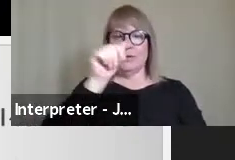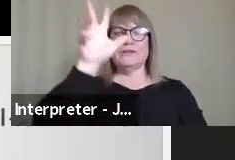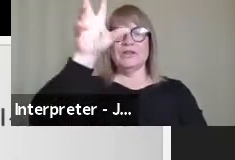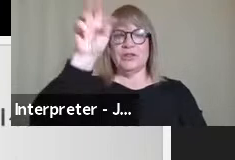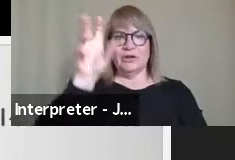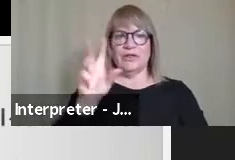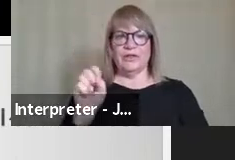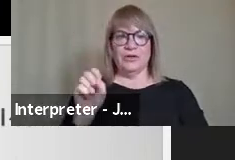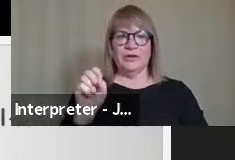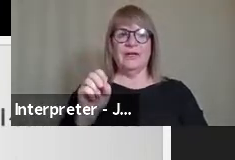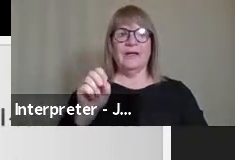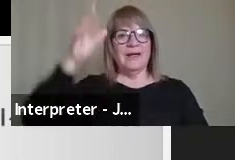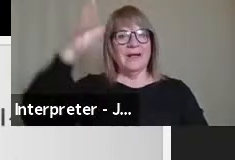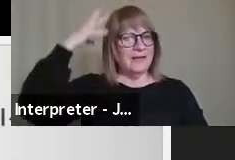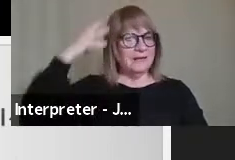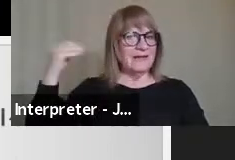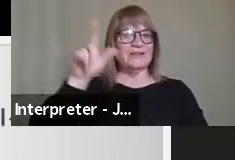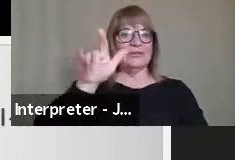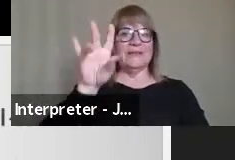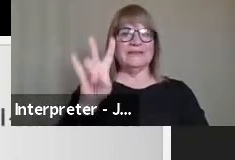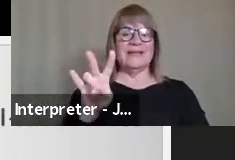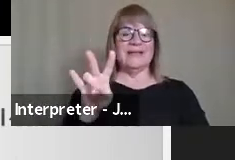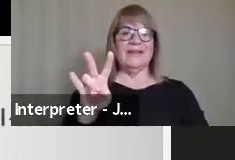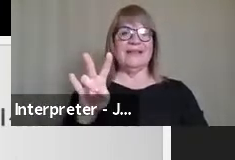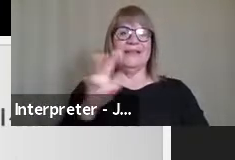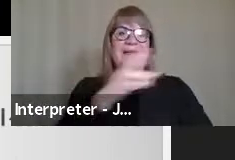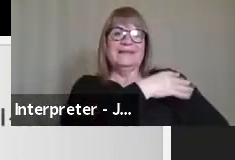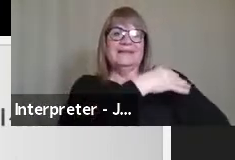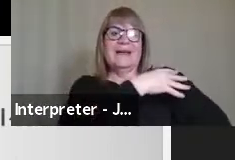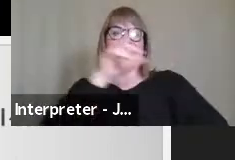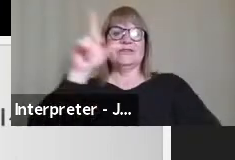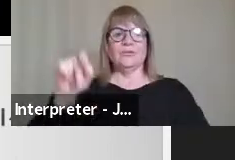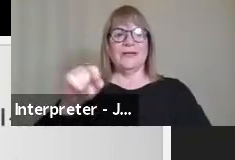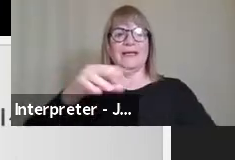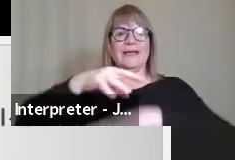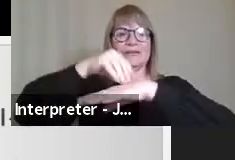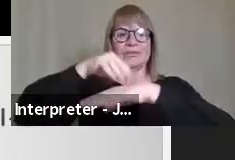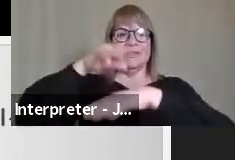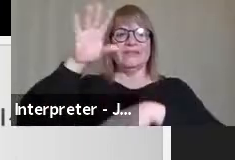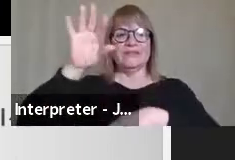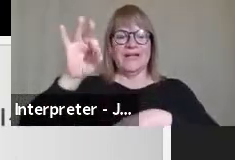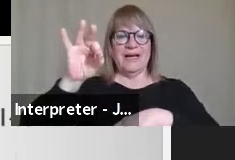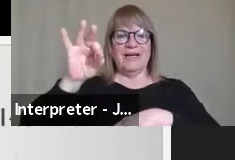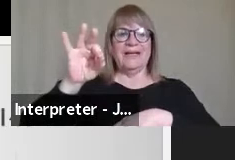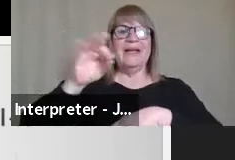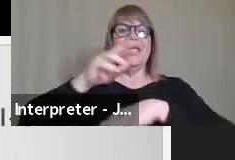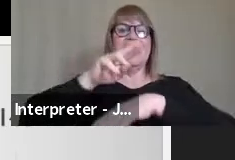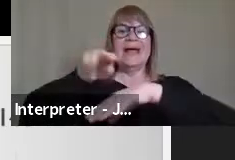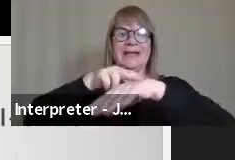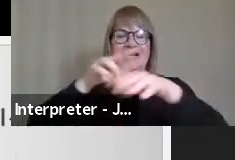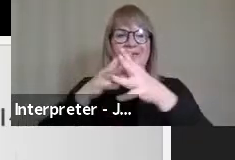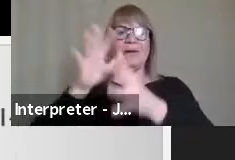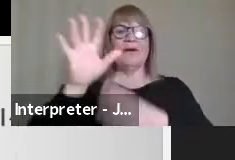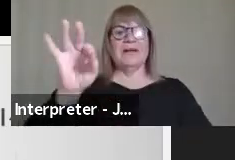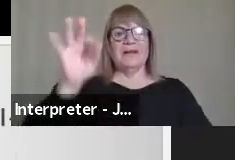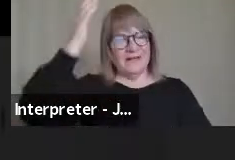30. dutch was at 27 scottish 20 swedish and native american are both at nine